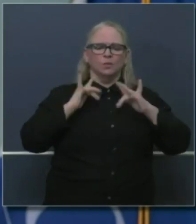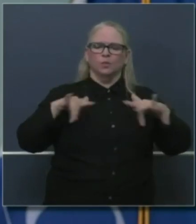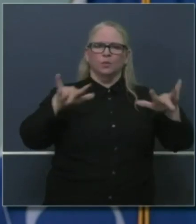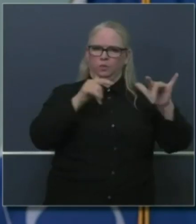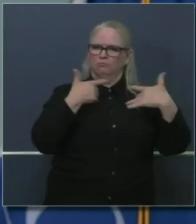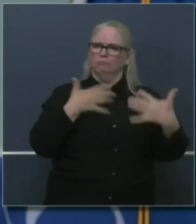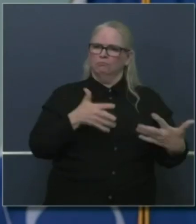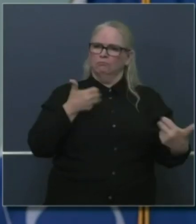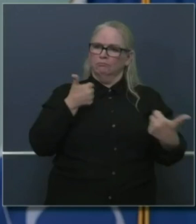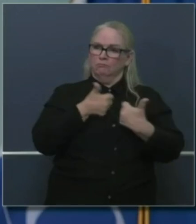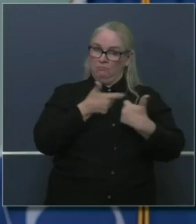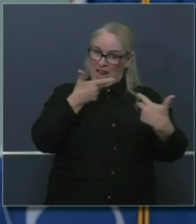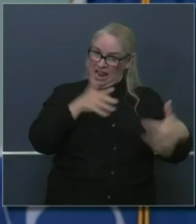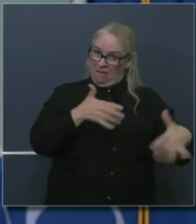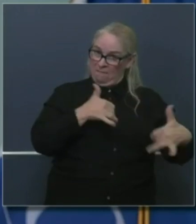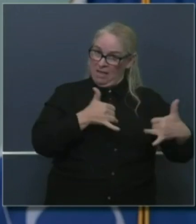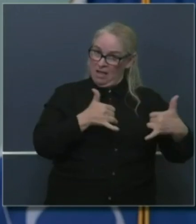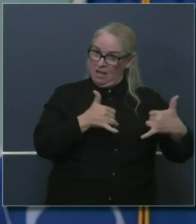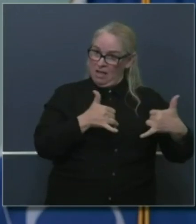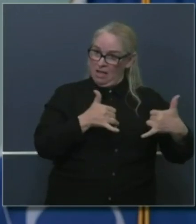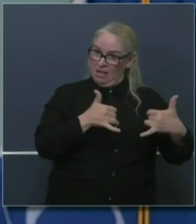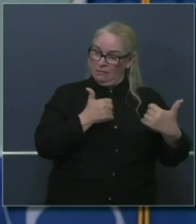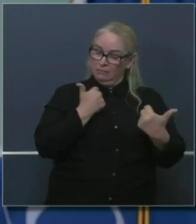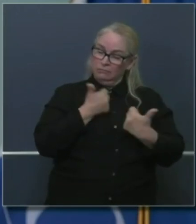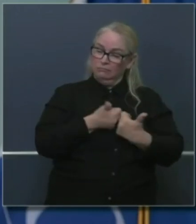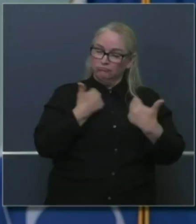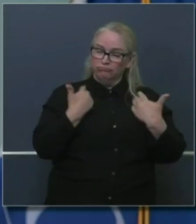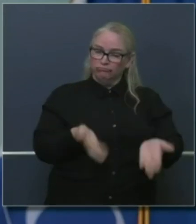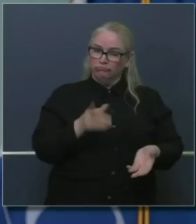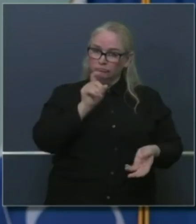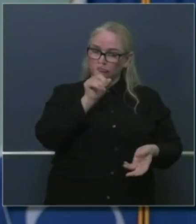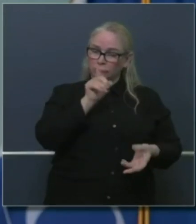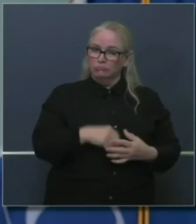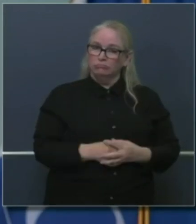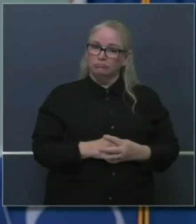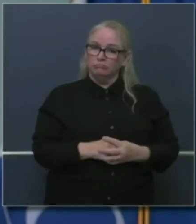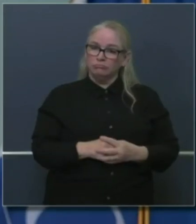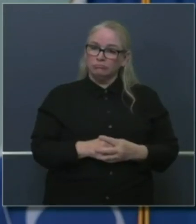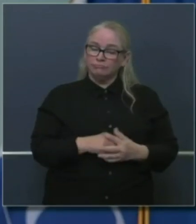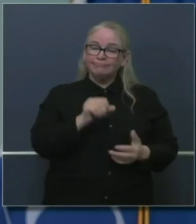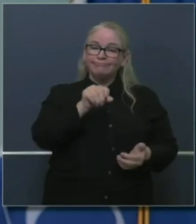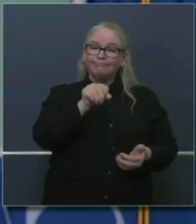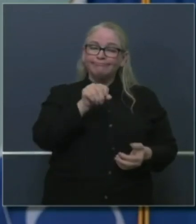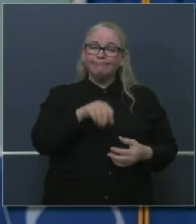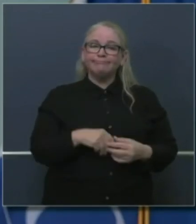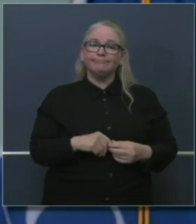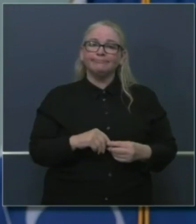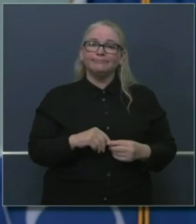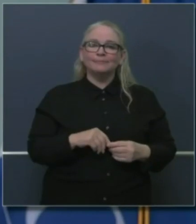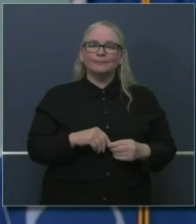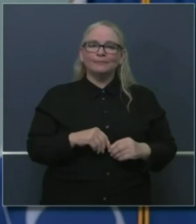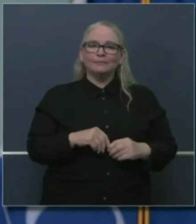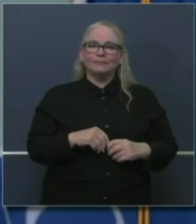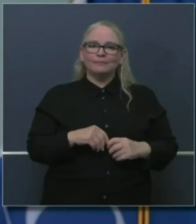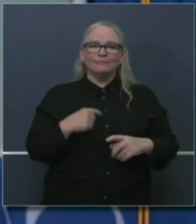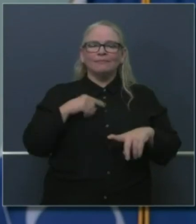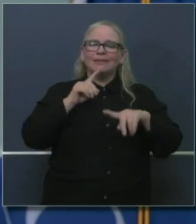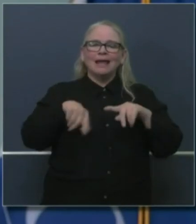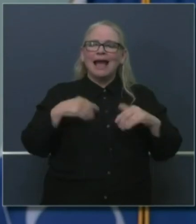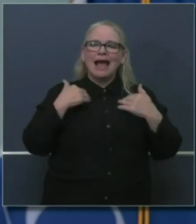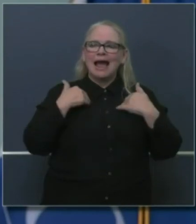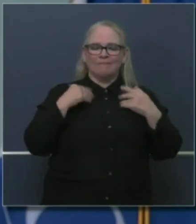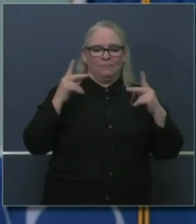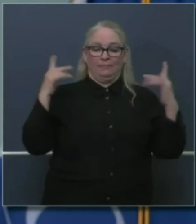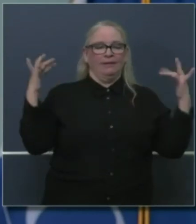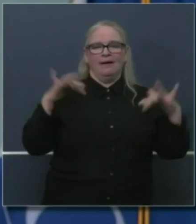question, it's difficult to imagine a stadium that's filled until we have immunity, until we have a vaccine.